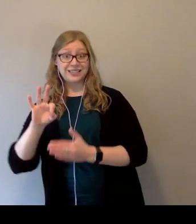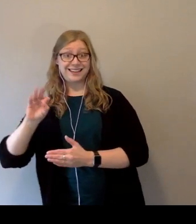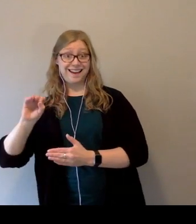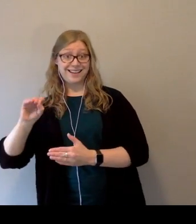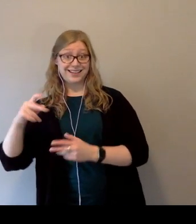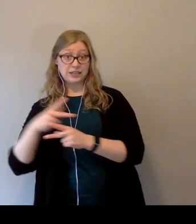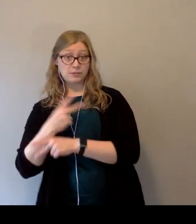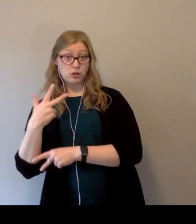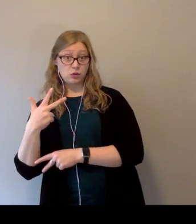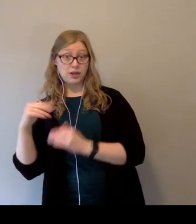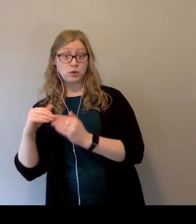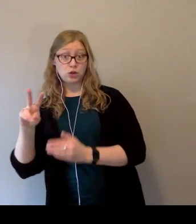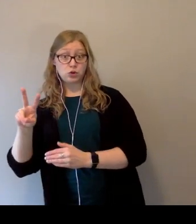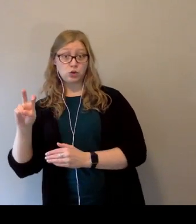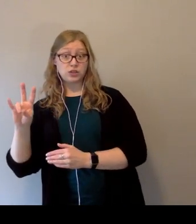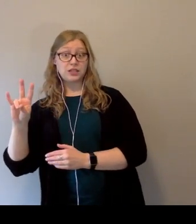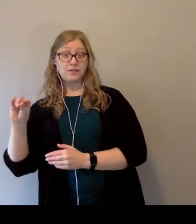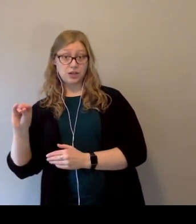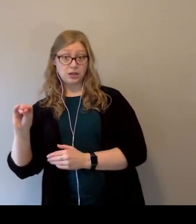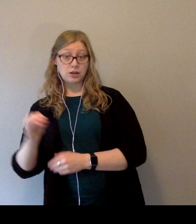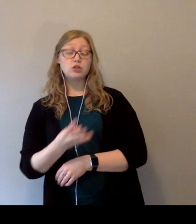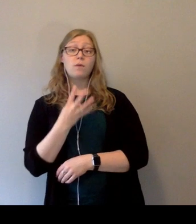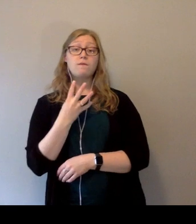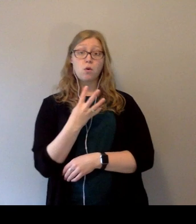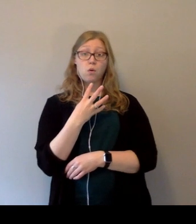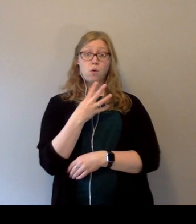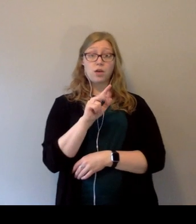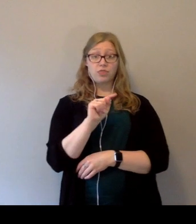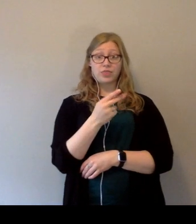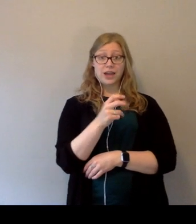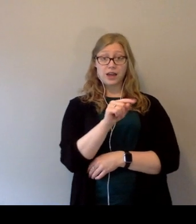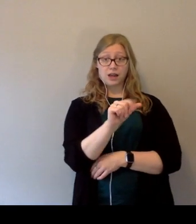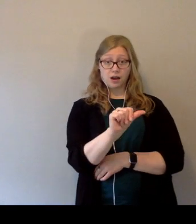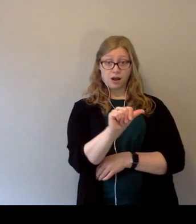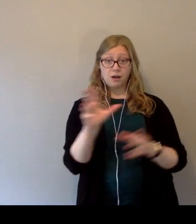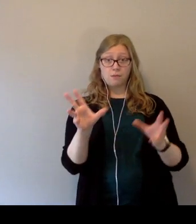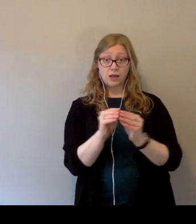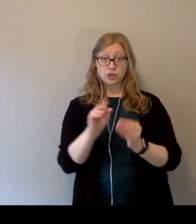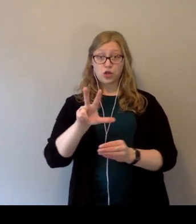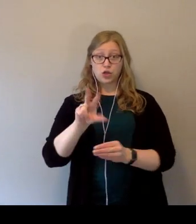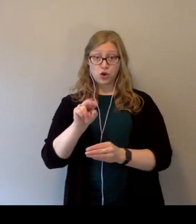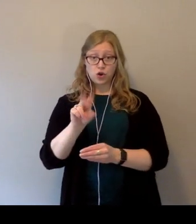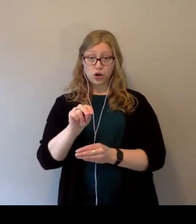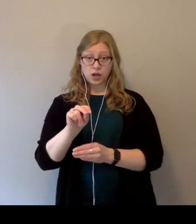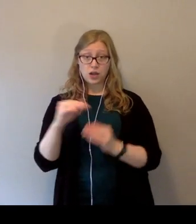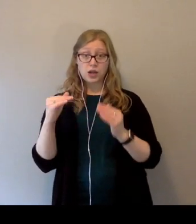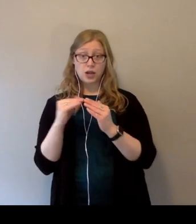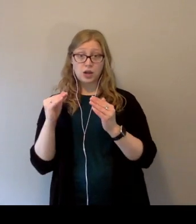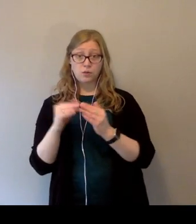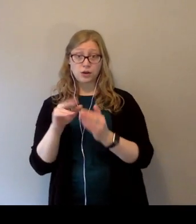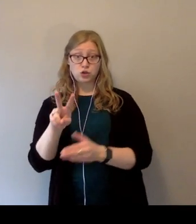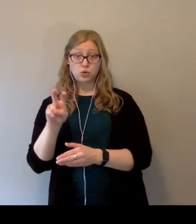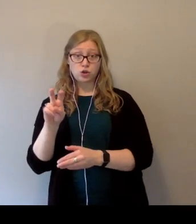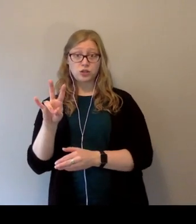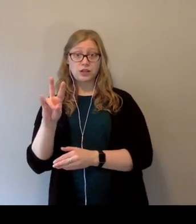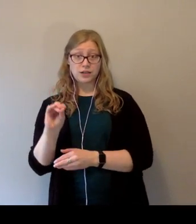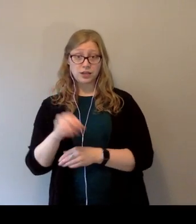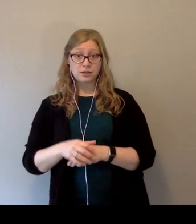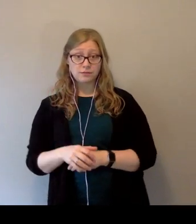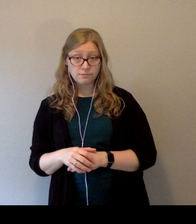we have 4 theta plus 30 is 270. 4 times theta